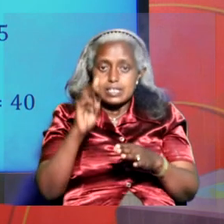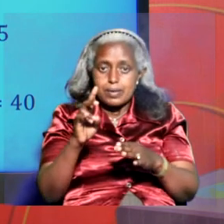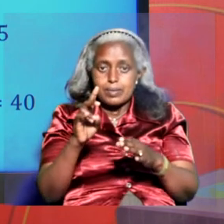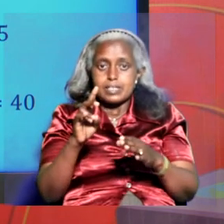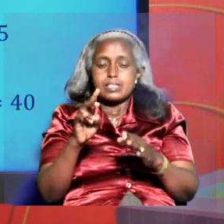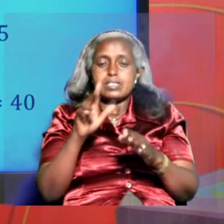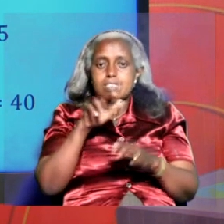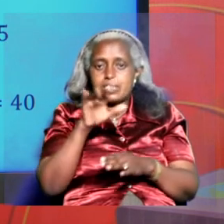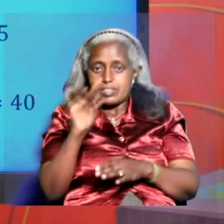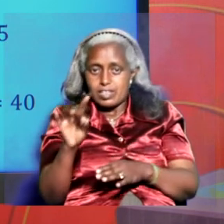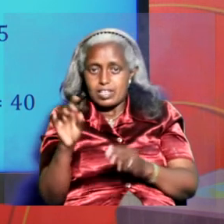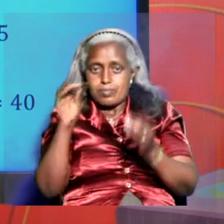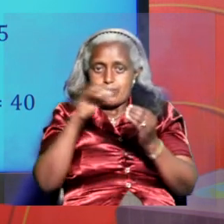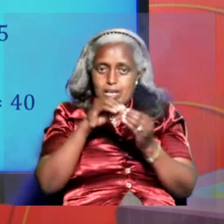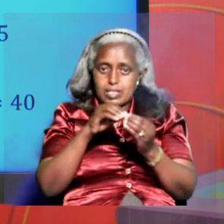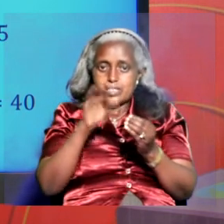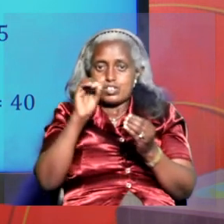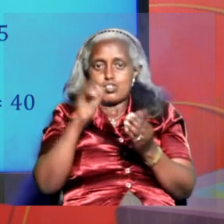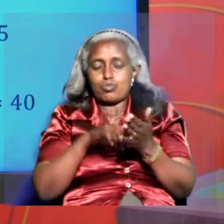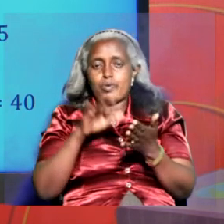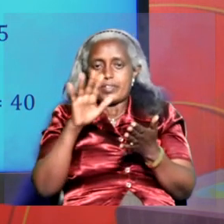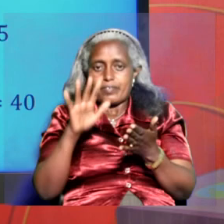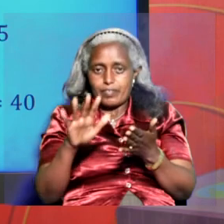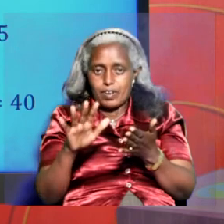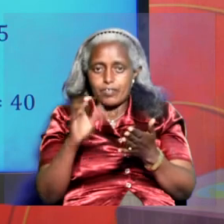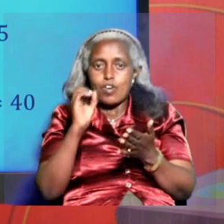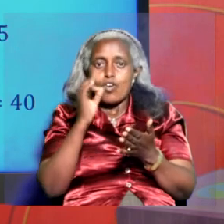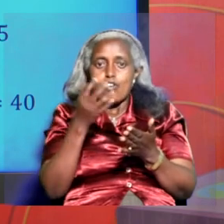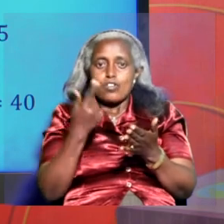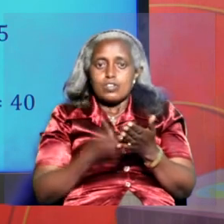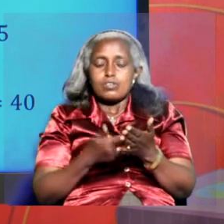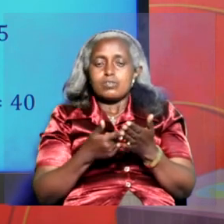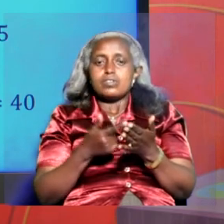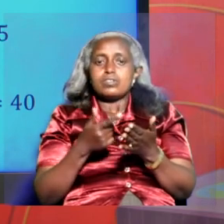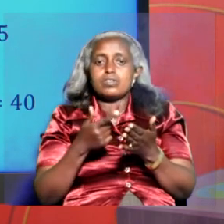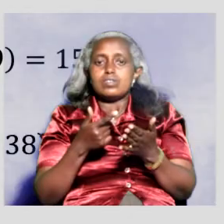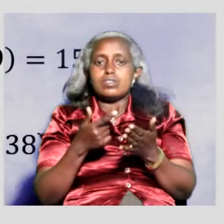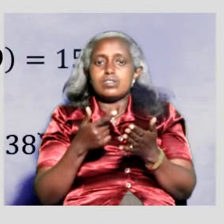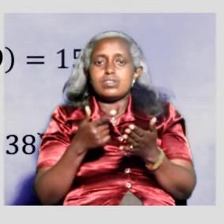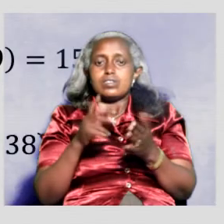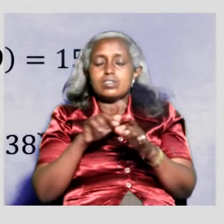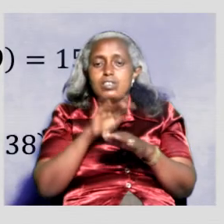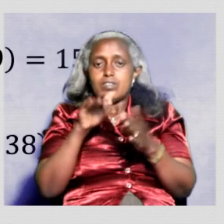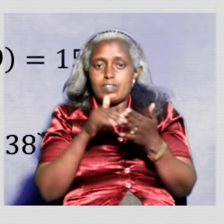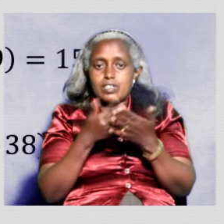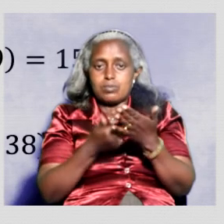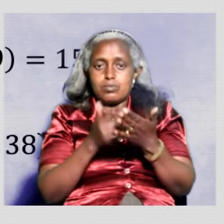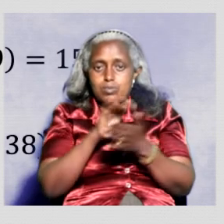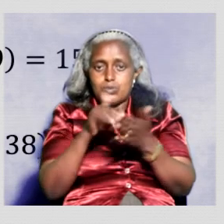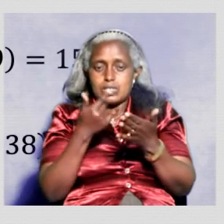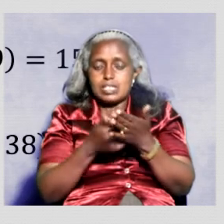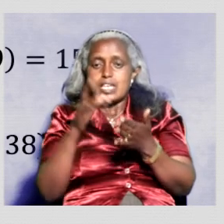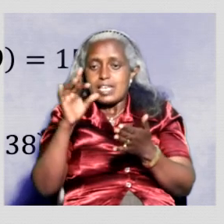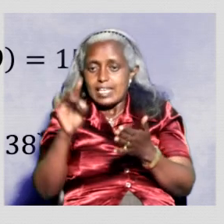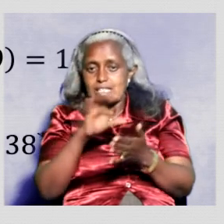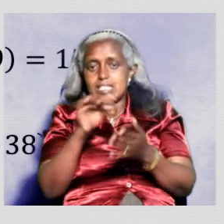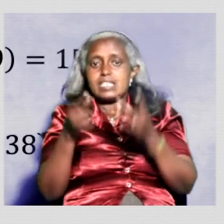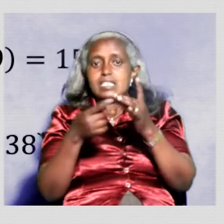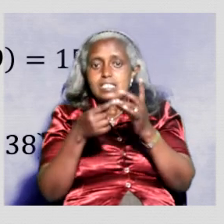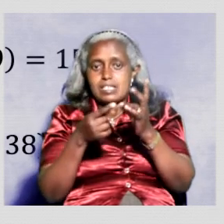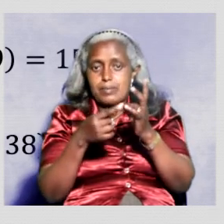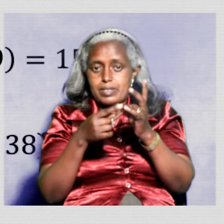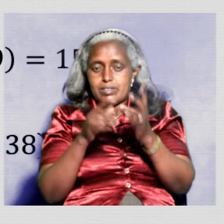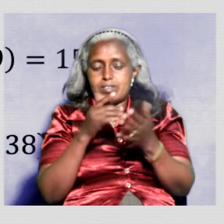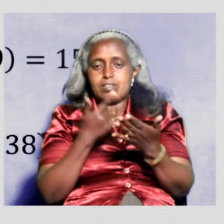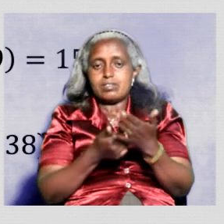item 38 plus 0.5 of, 0.5 of the difference between the 8th item and the 7th item.